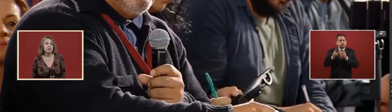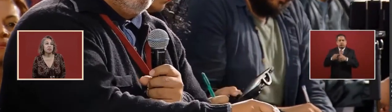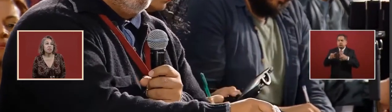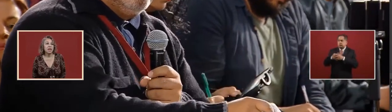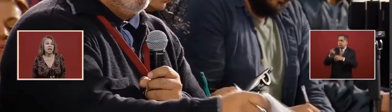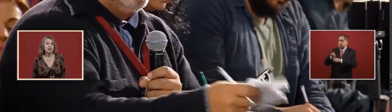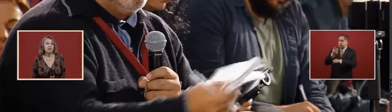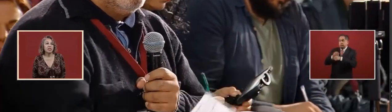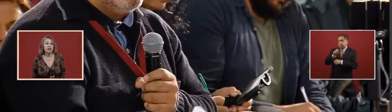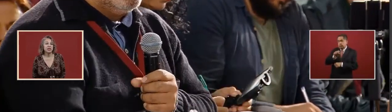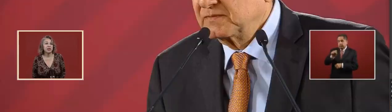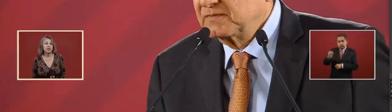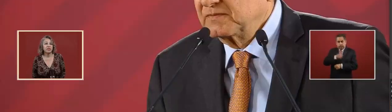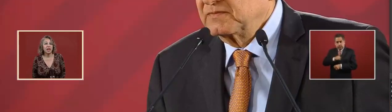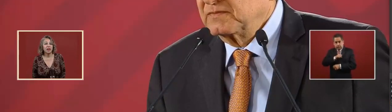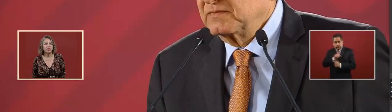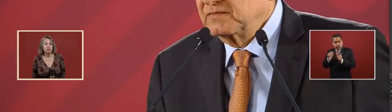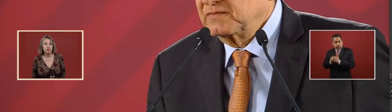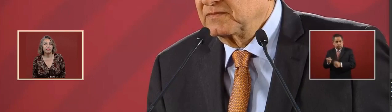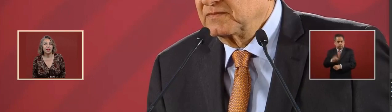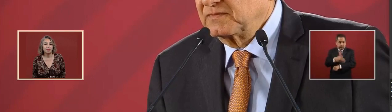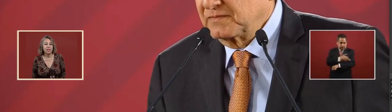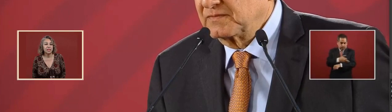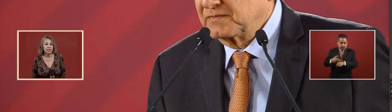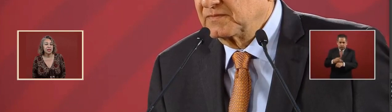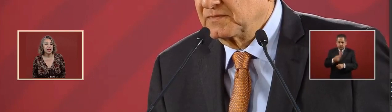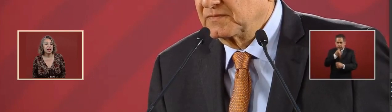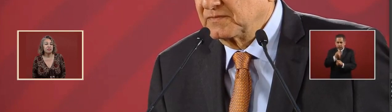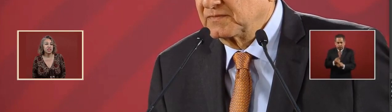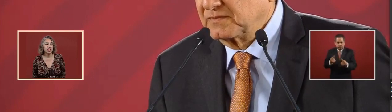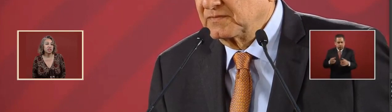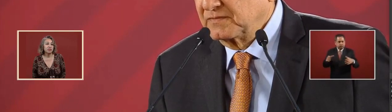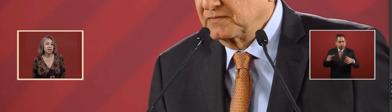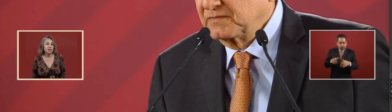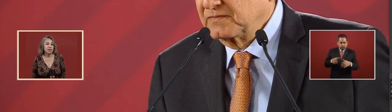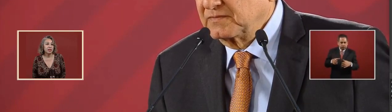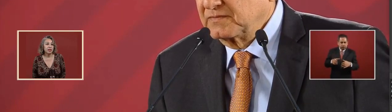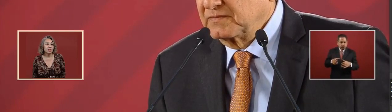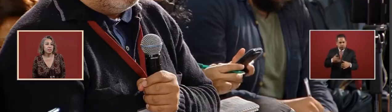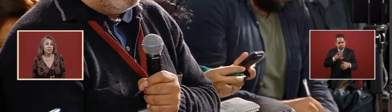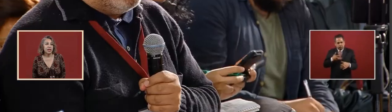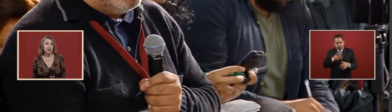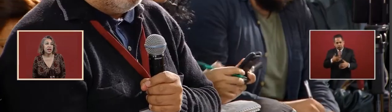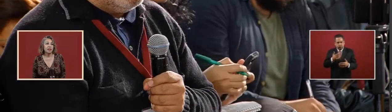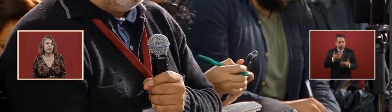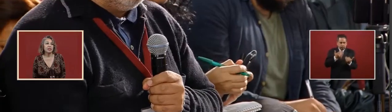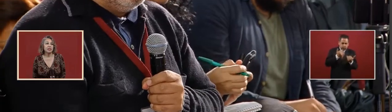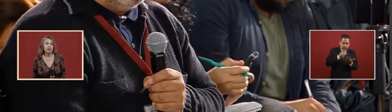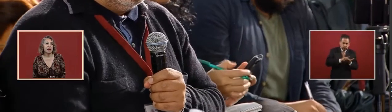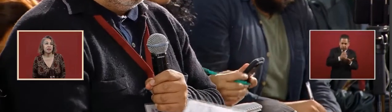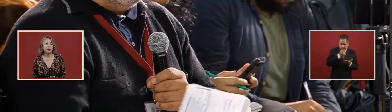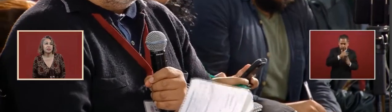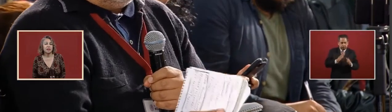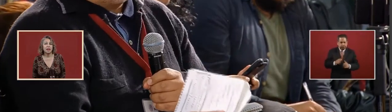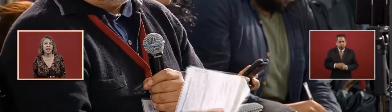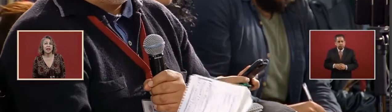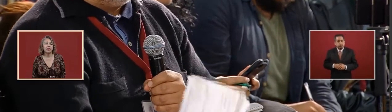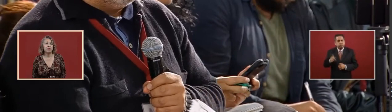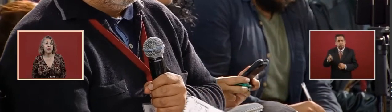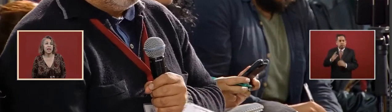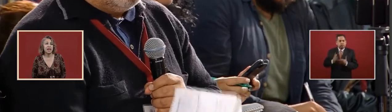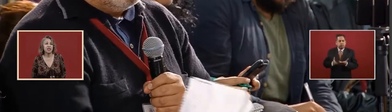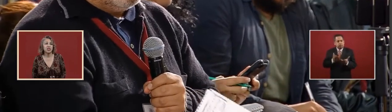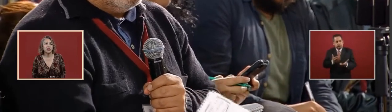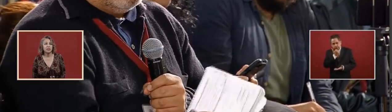There was a meeting of the Secretary of Health with the families of the children that had this lack